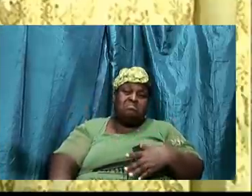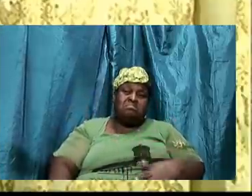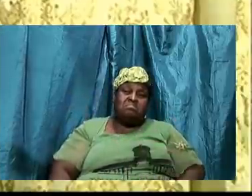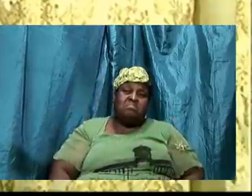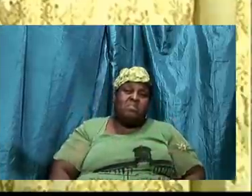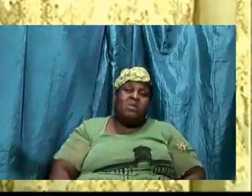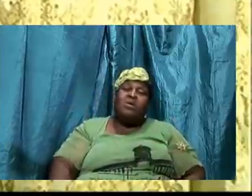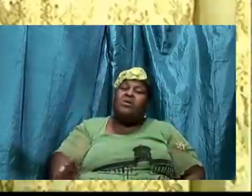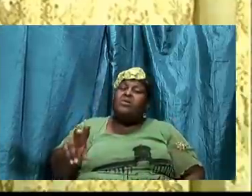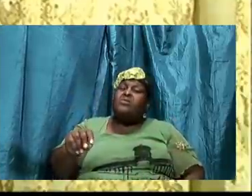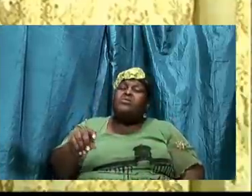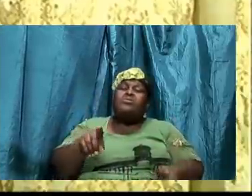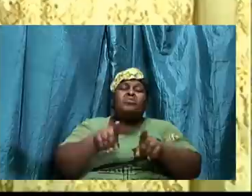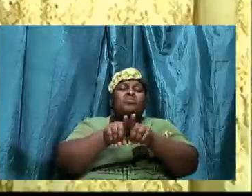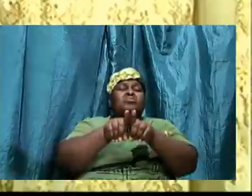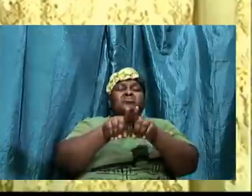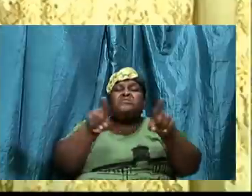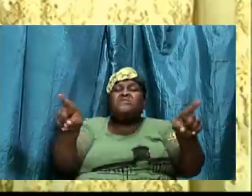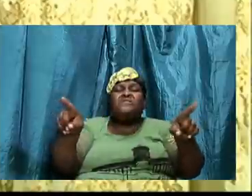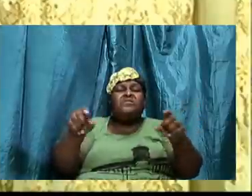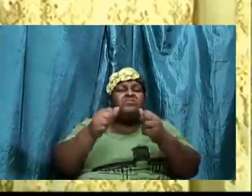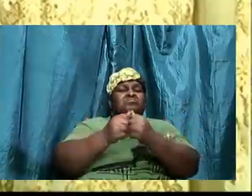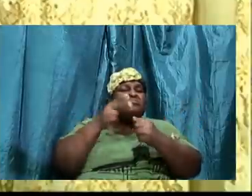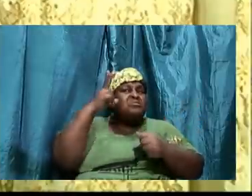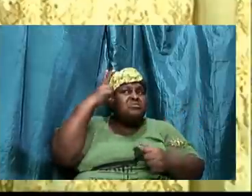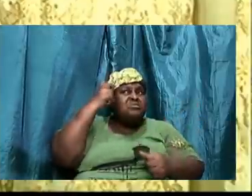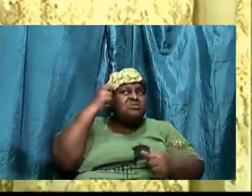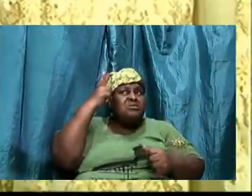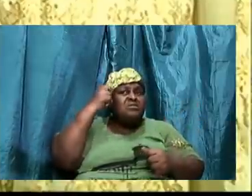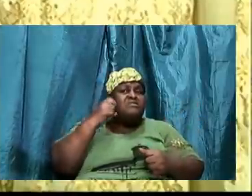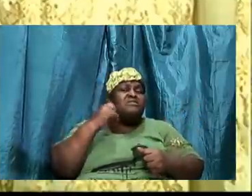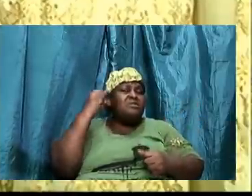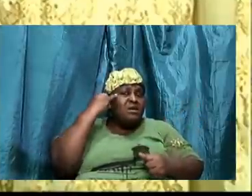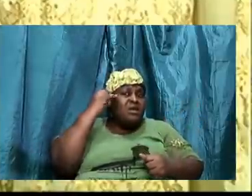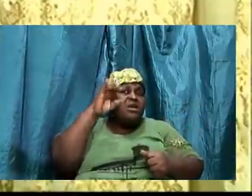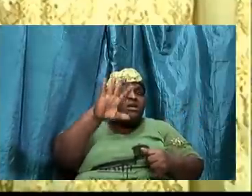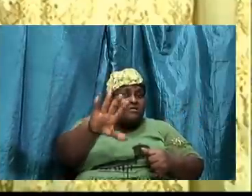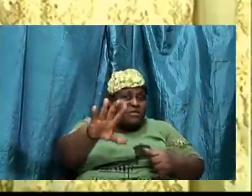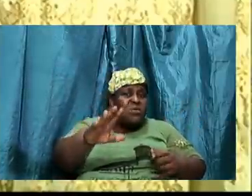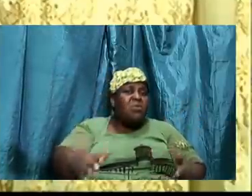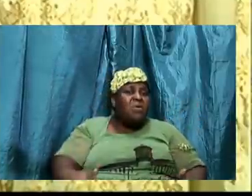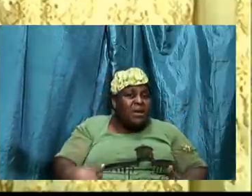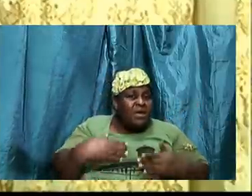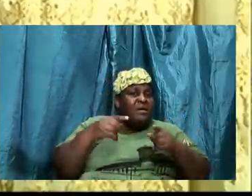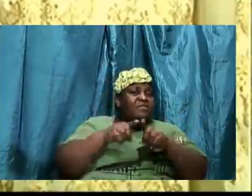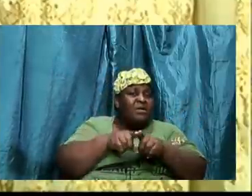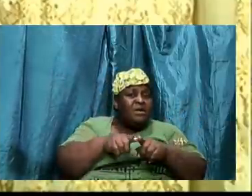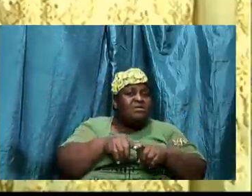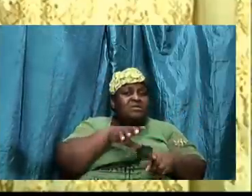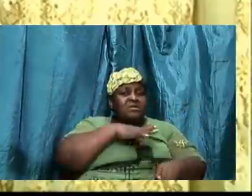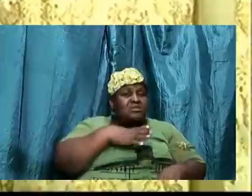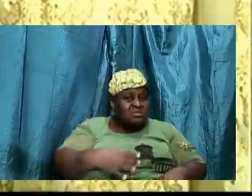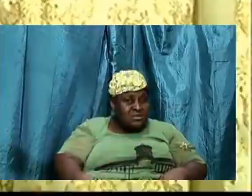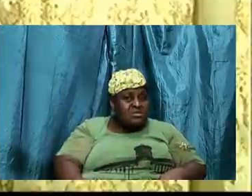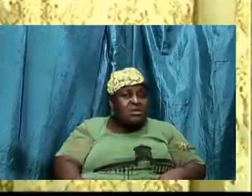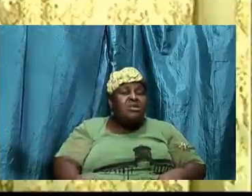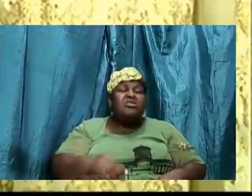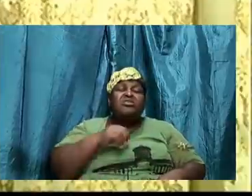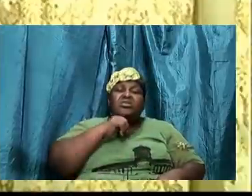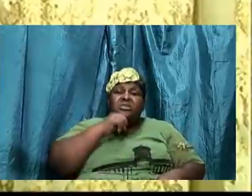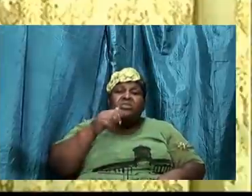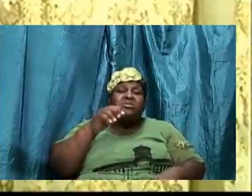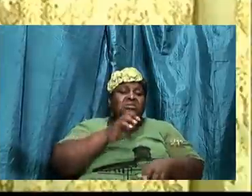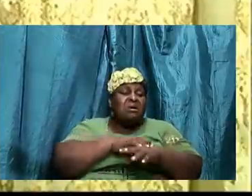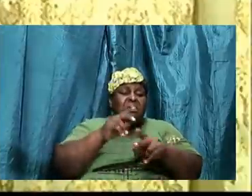It is no different with the devil. If your life as a child of God is not at